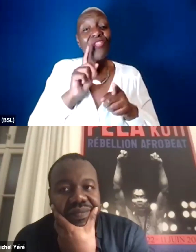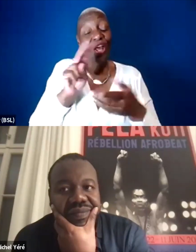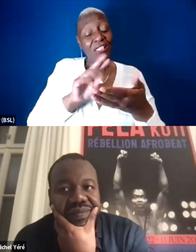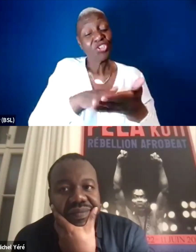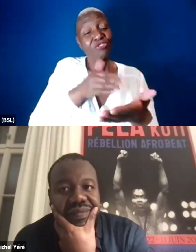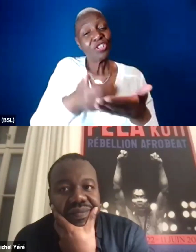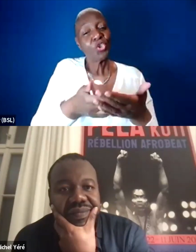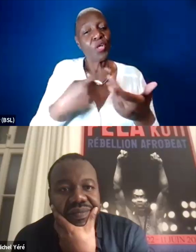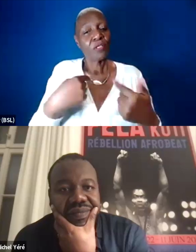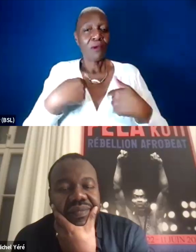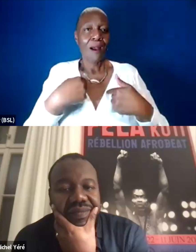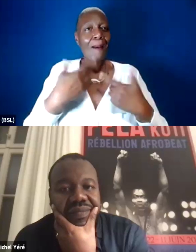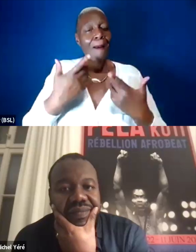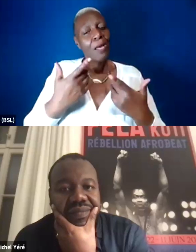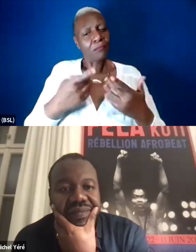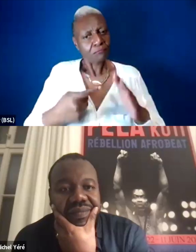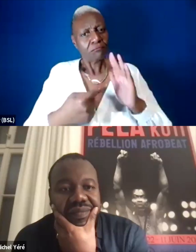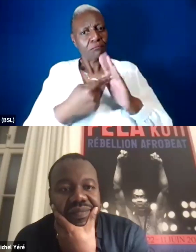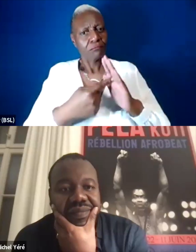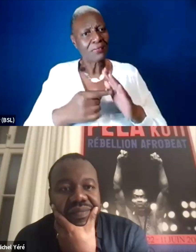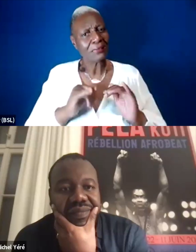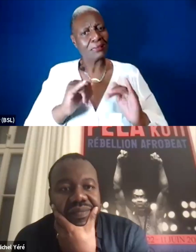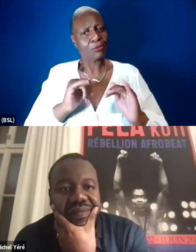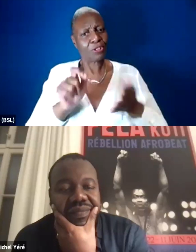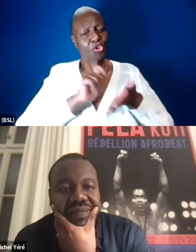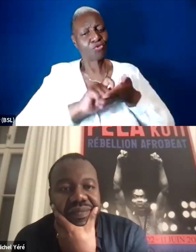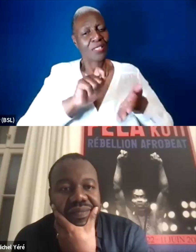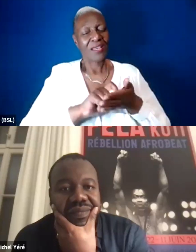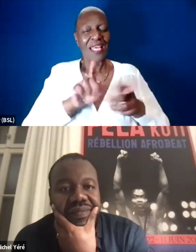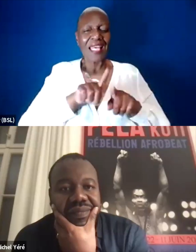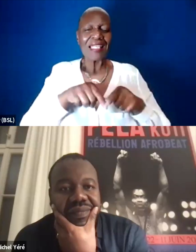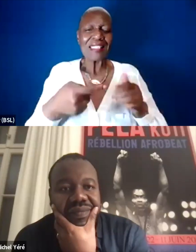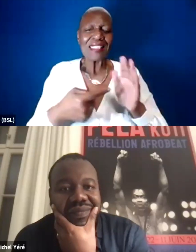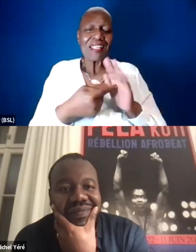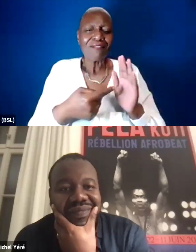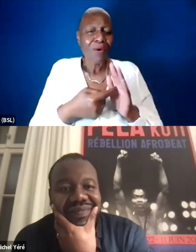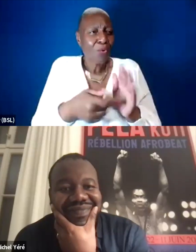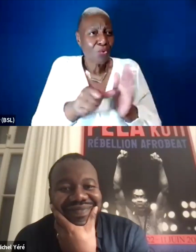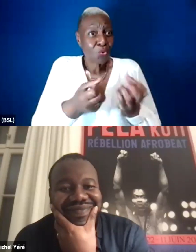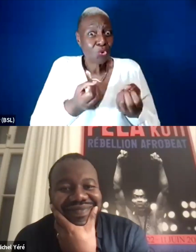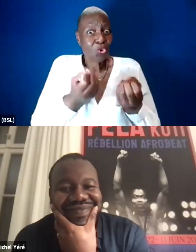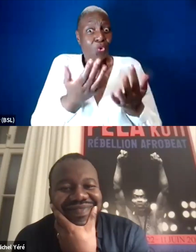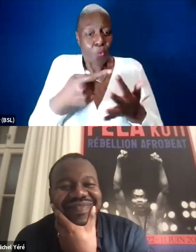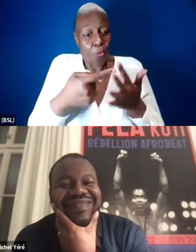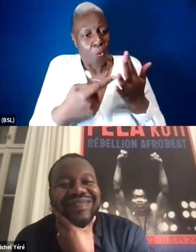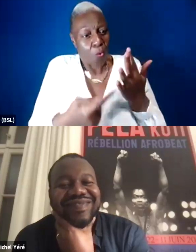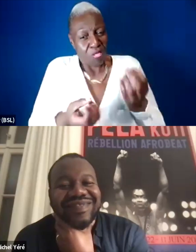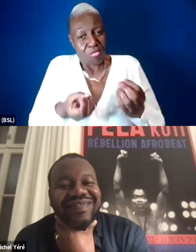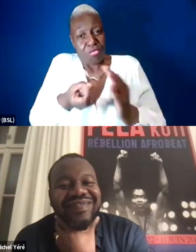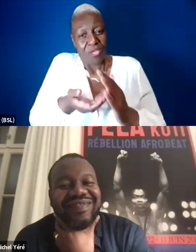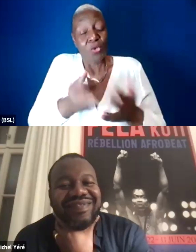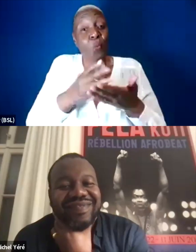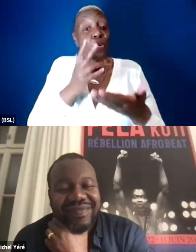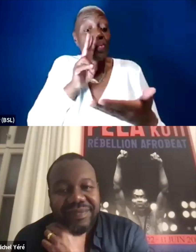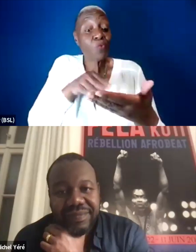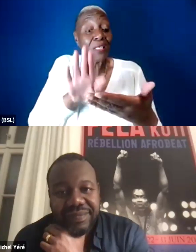writer to take seriously. So this is something that is impossible to convey in a translation without a footnote. So there's no way when you're reading the